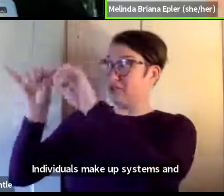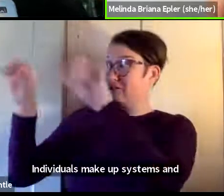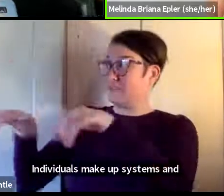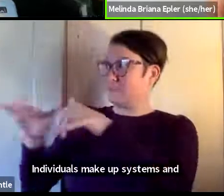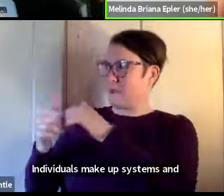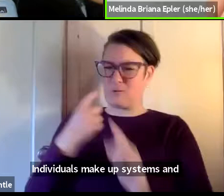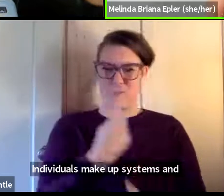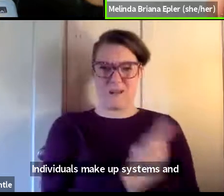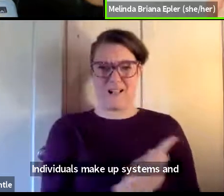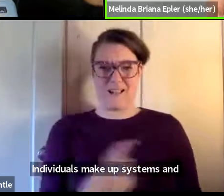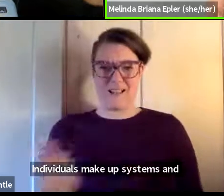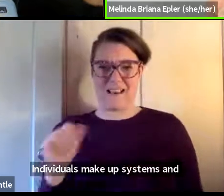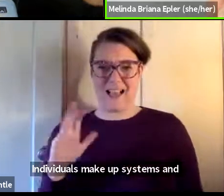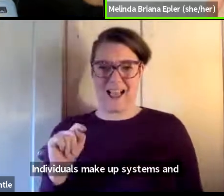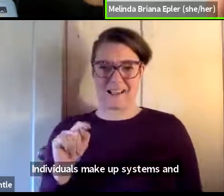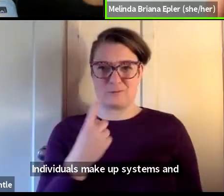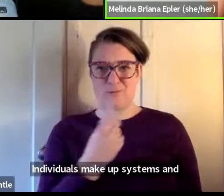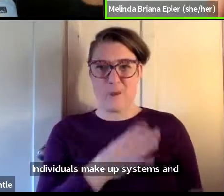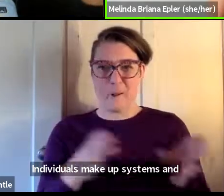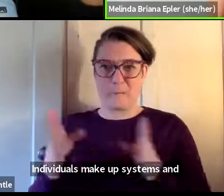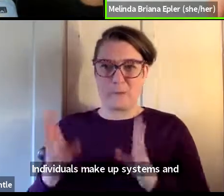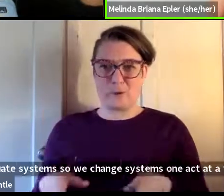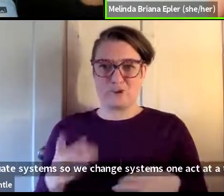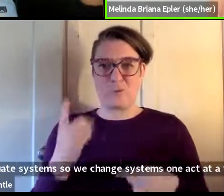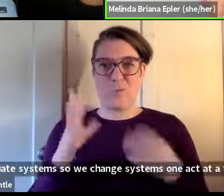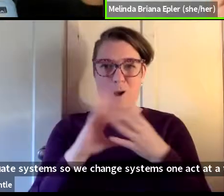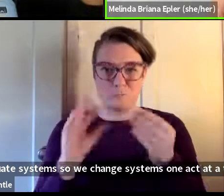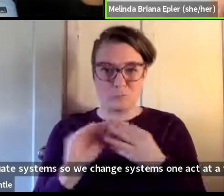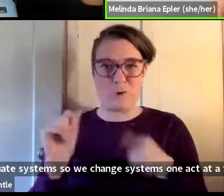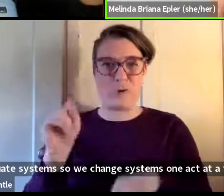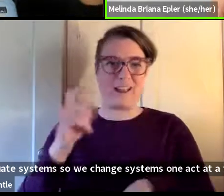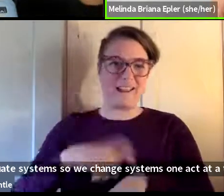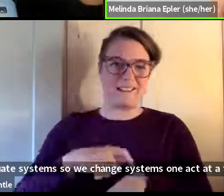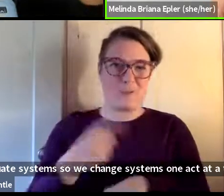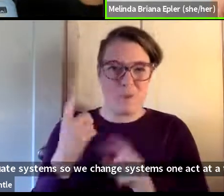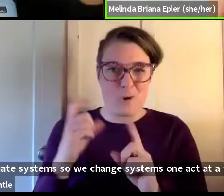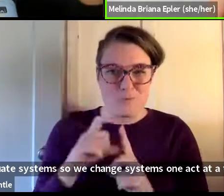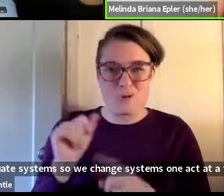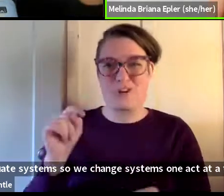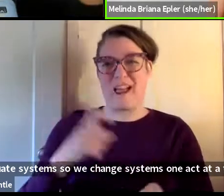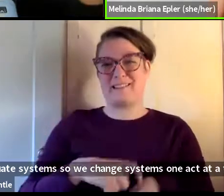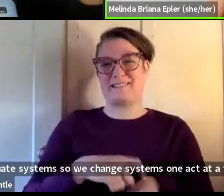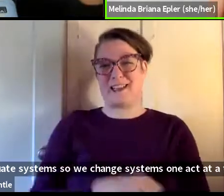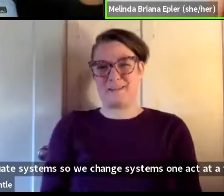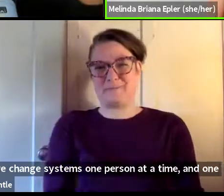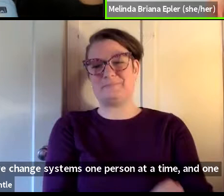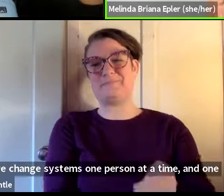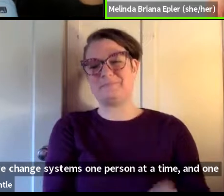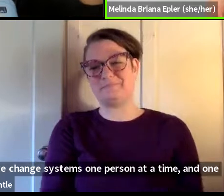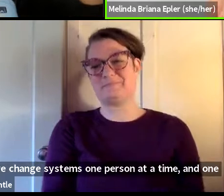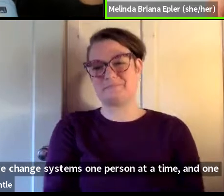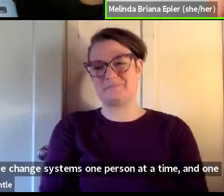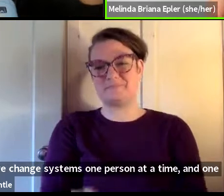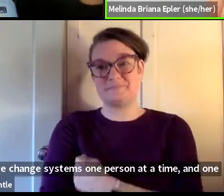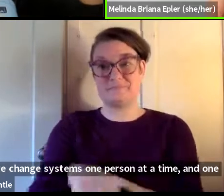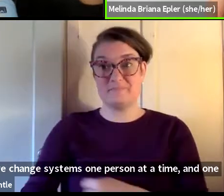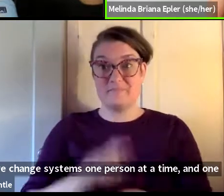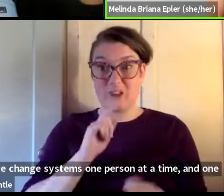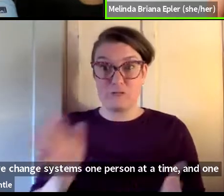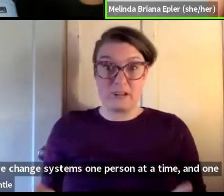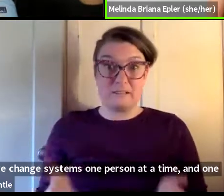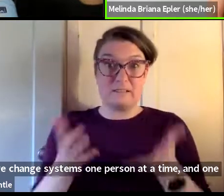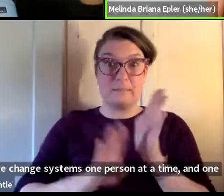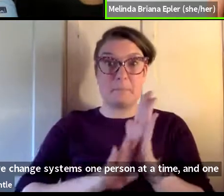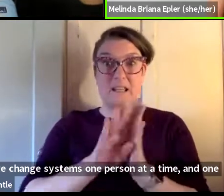time. We change systems one person at a time and one story at a time, one word at a time, one story at a time, and really build empathy